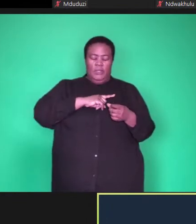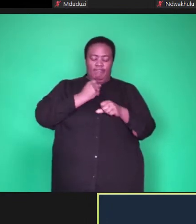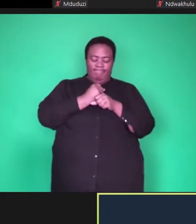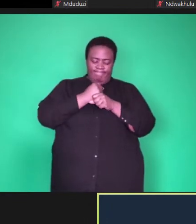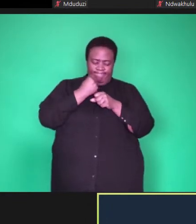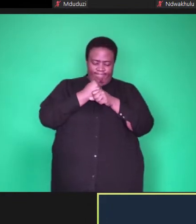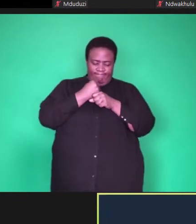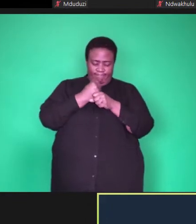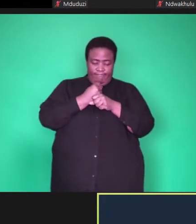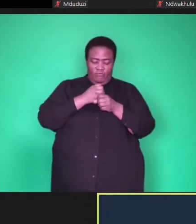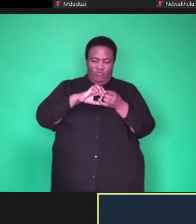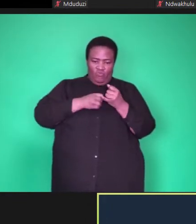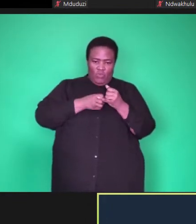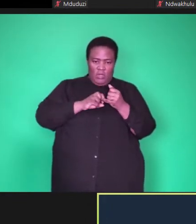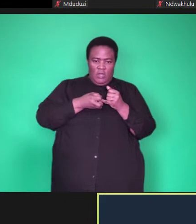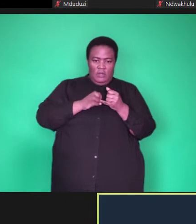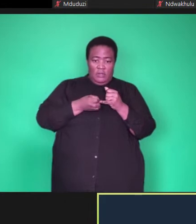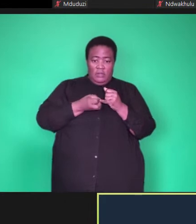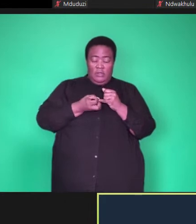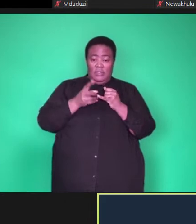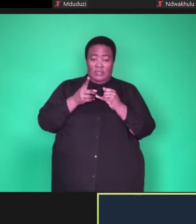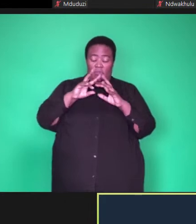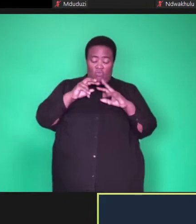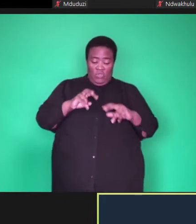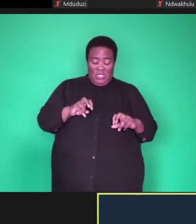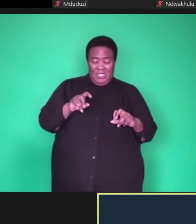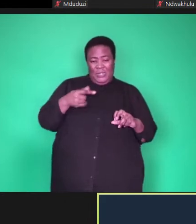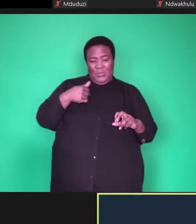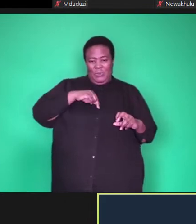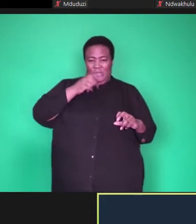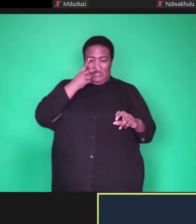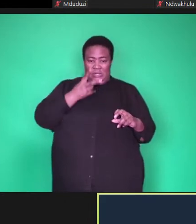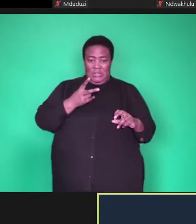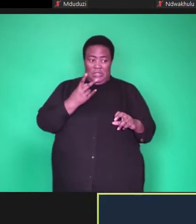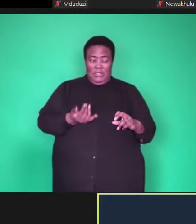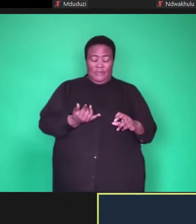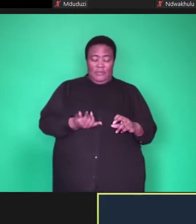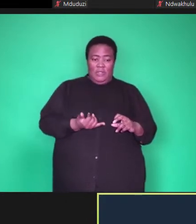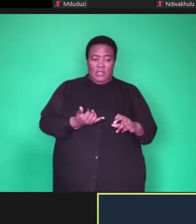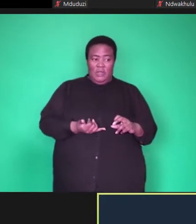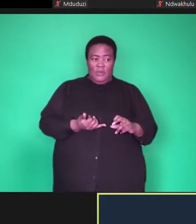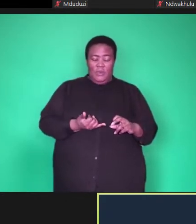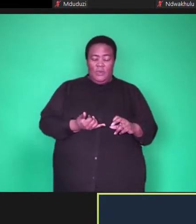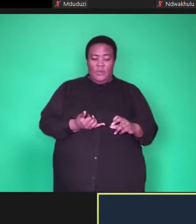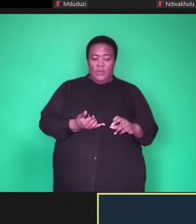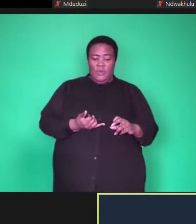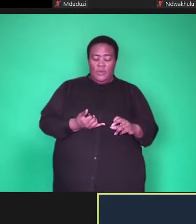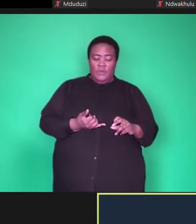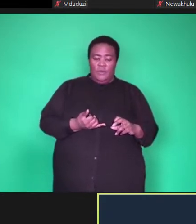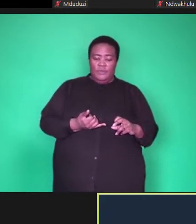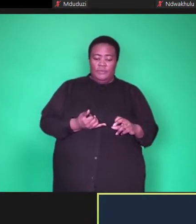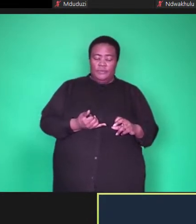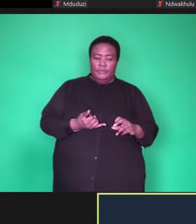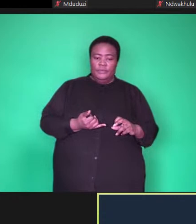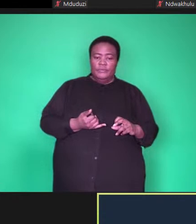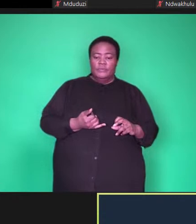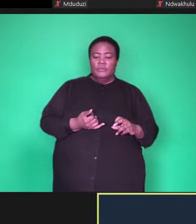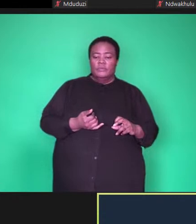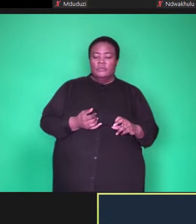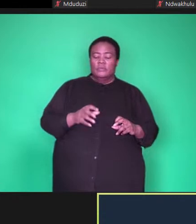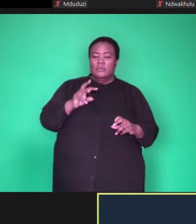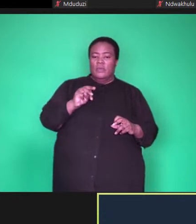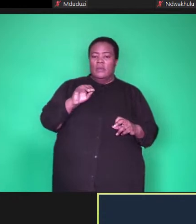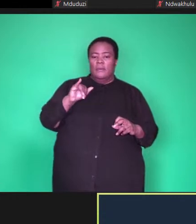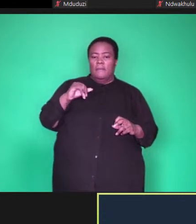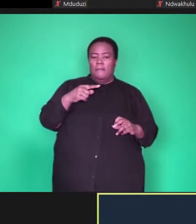The study that you've seen Karen Ginsberg and Satsan Harawa presenting, Migrant Health